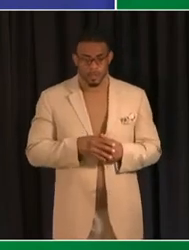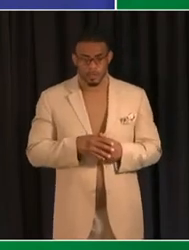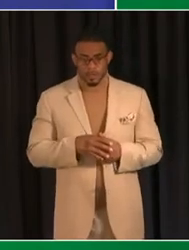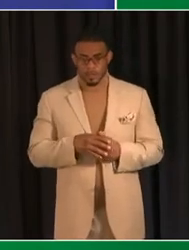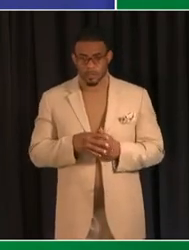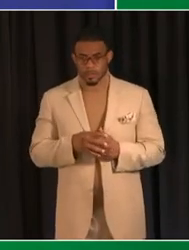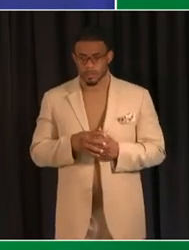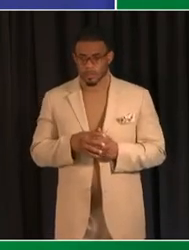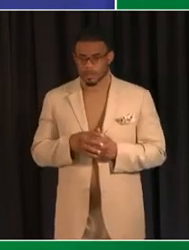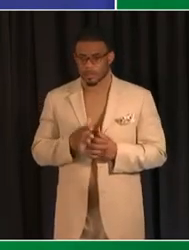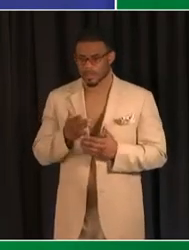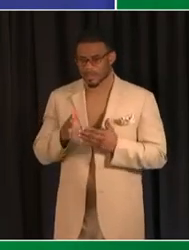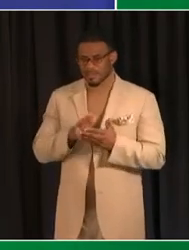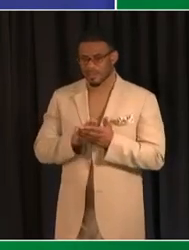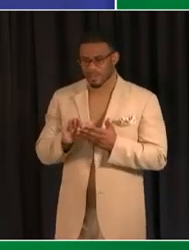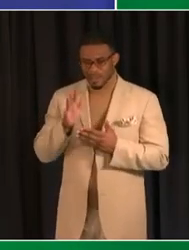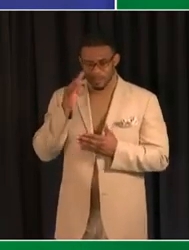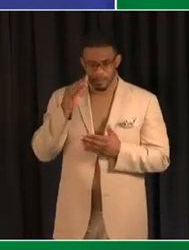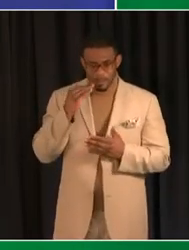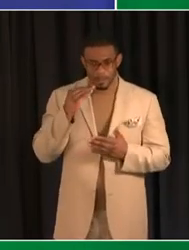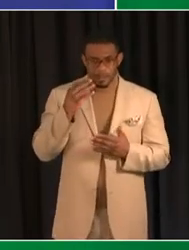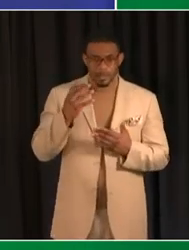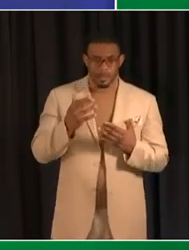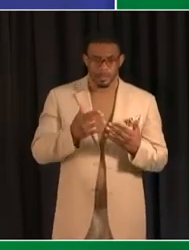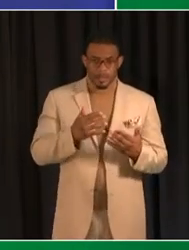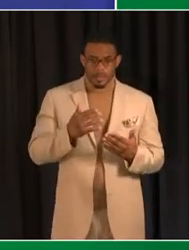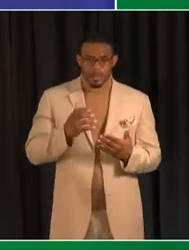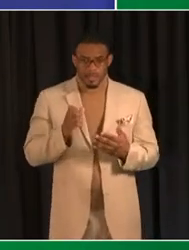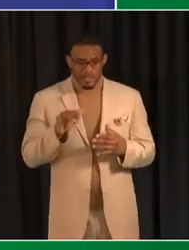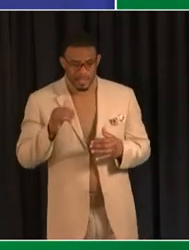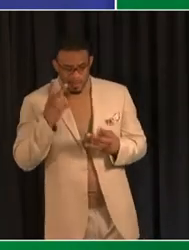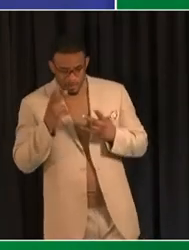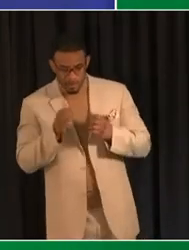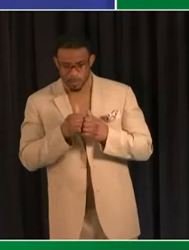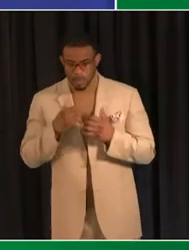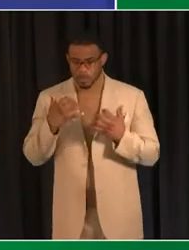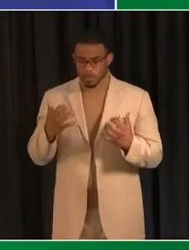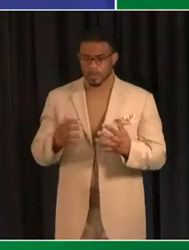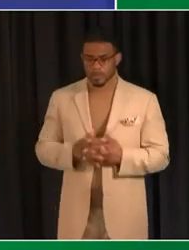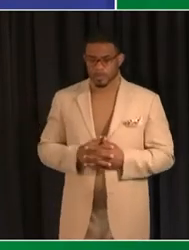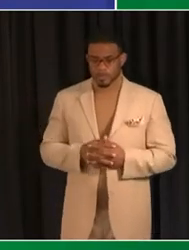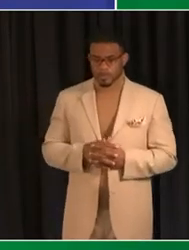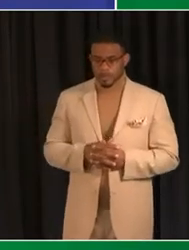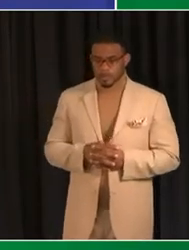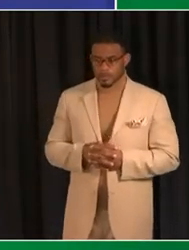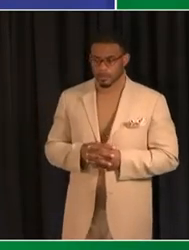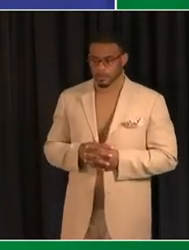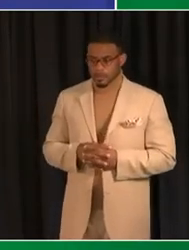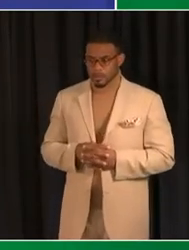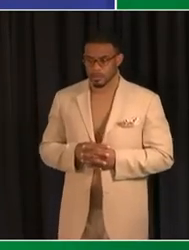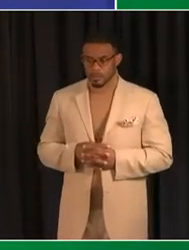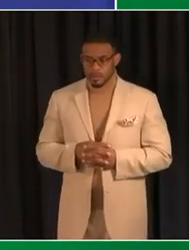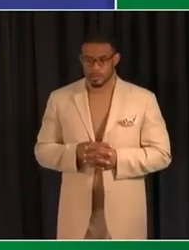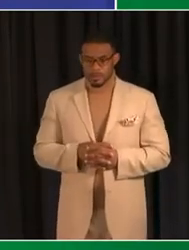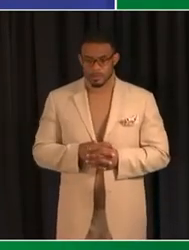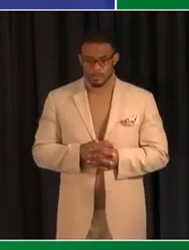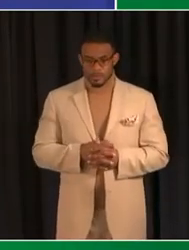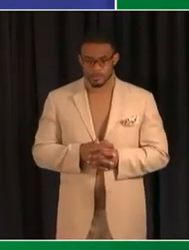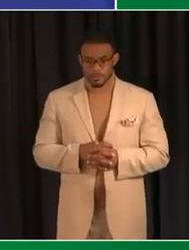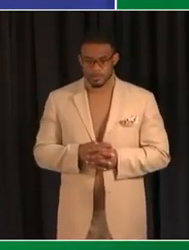street. It's kind of a nice experience. It's like visiting without the crowds. So.